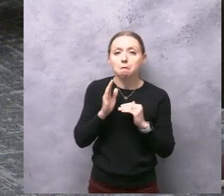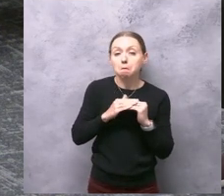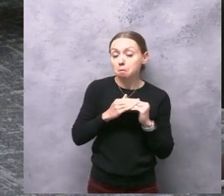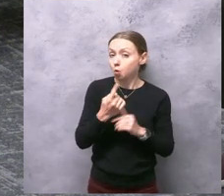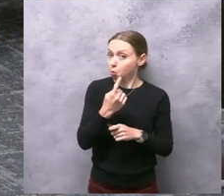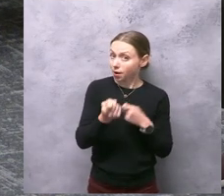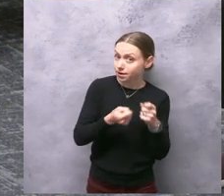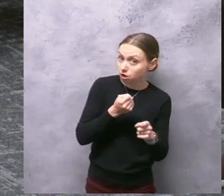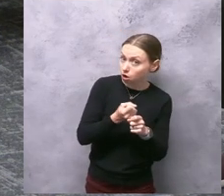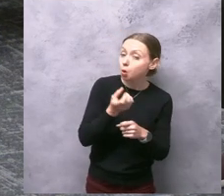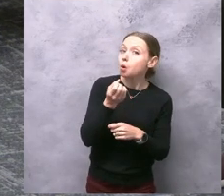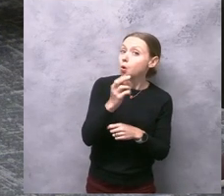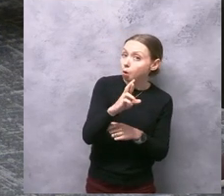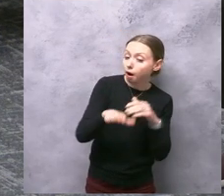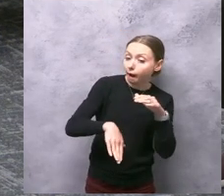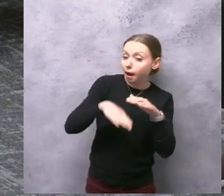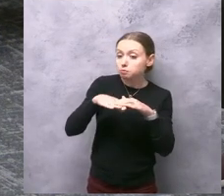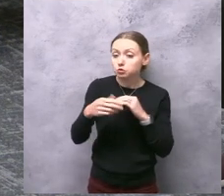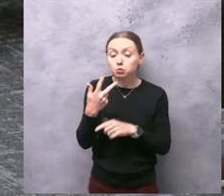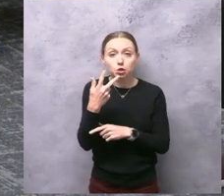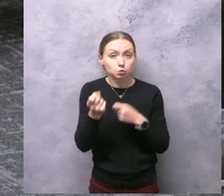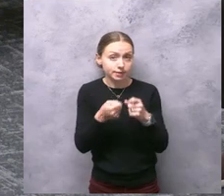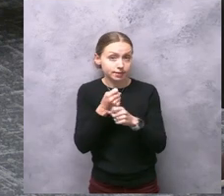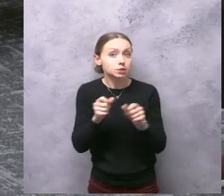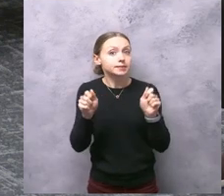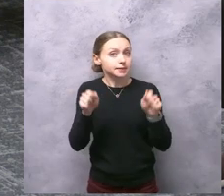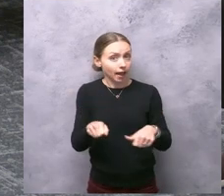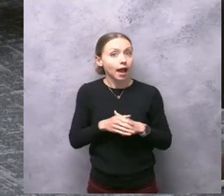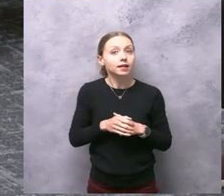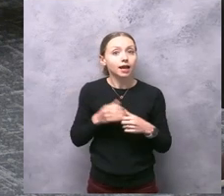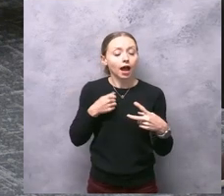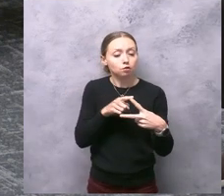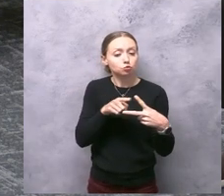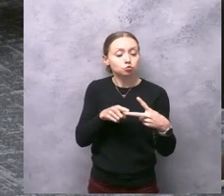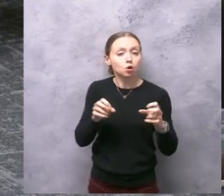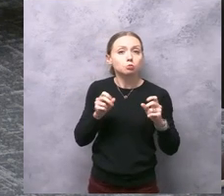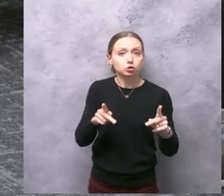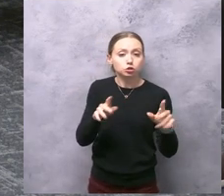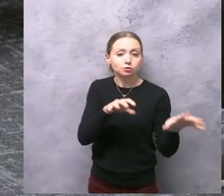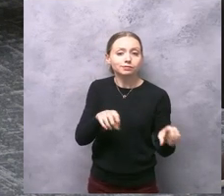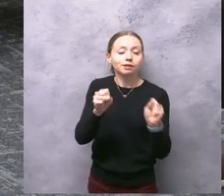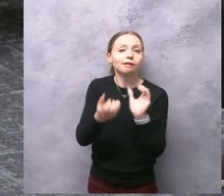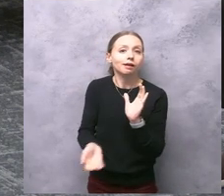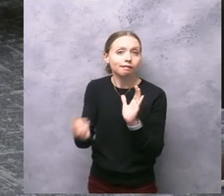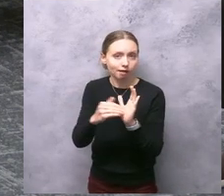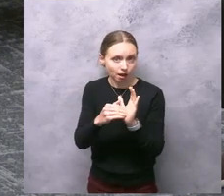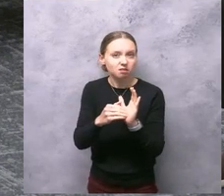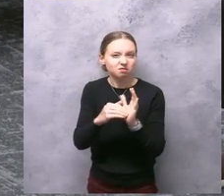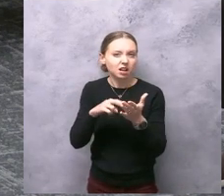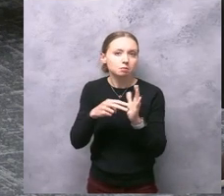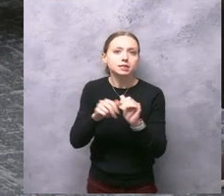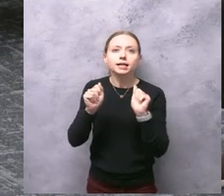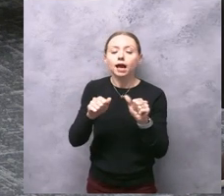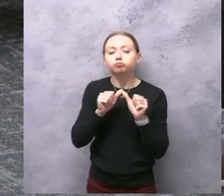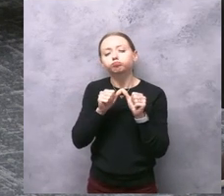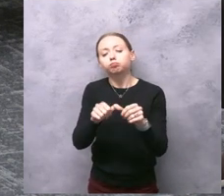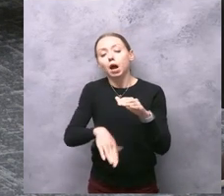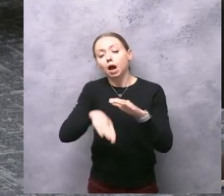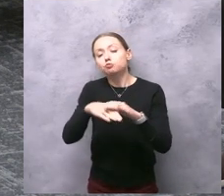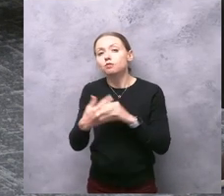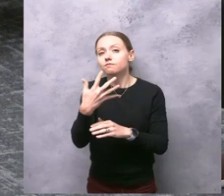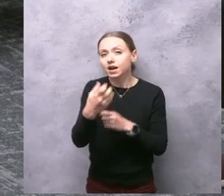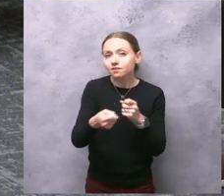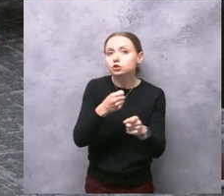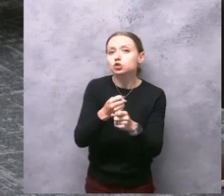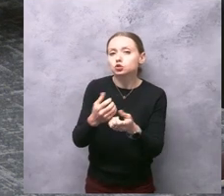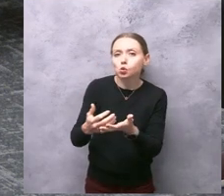or up to 3 years. Two retake opportunities provide a five-year window to achieve certification.